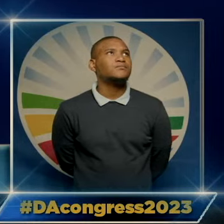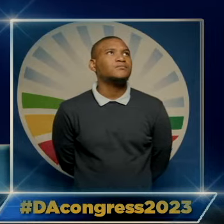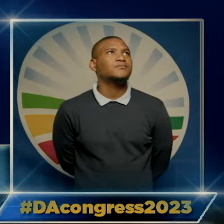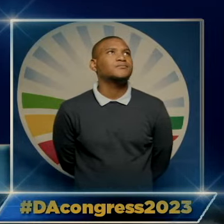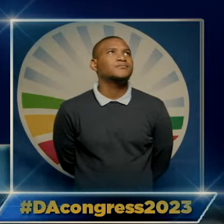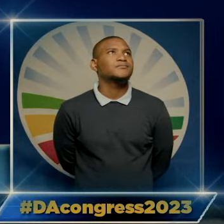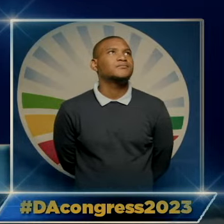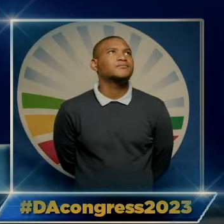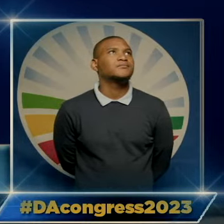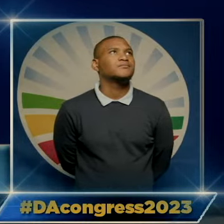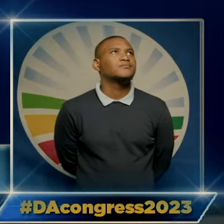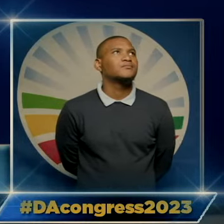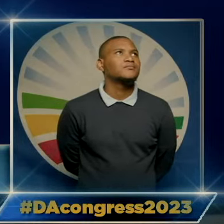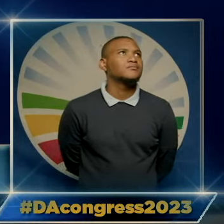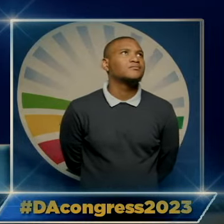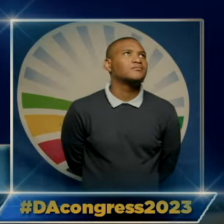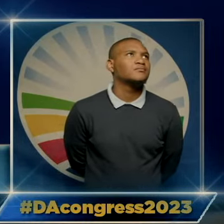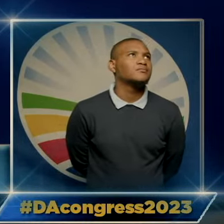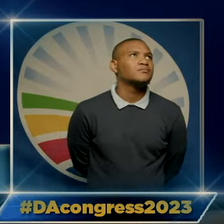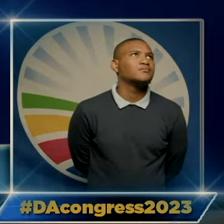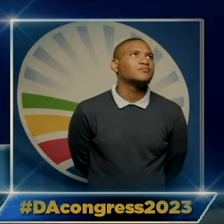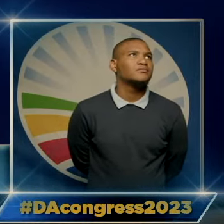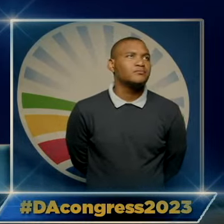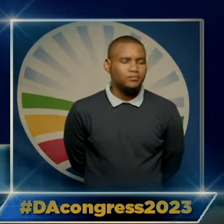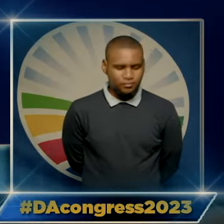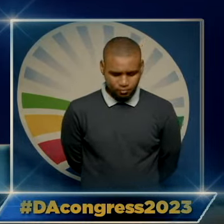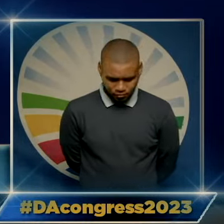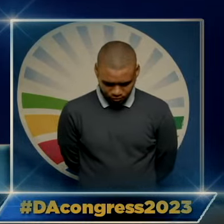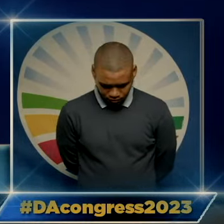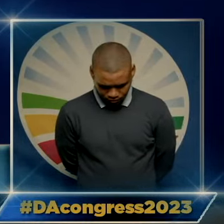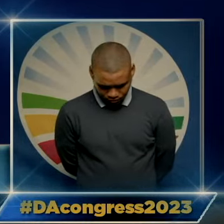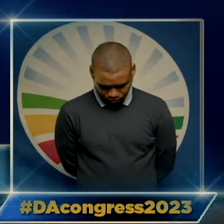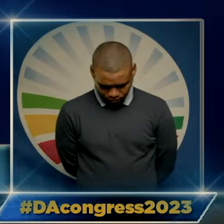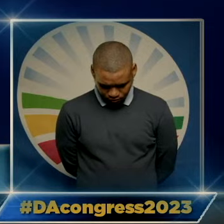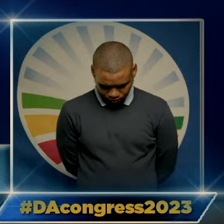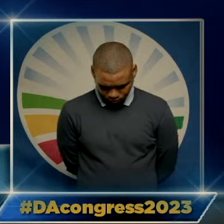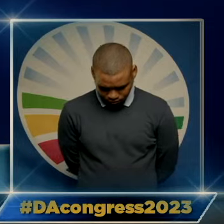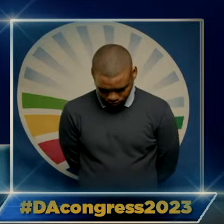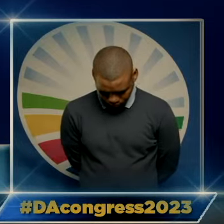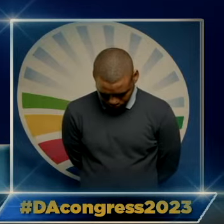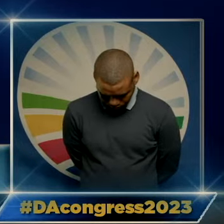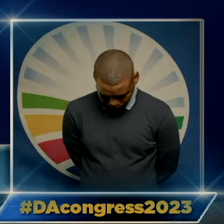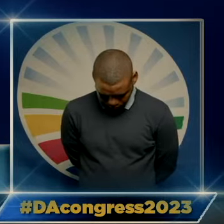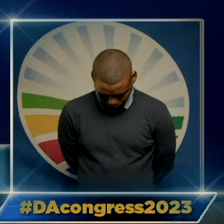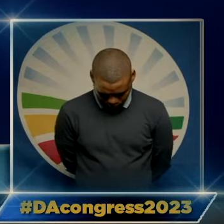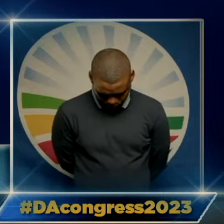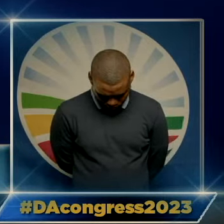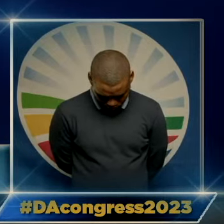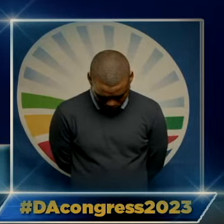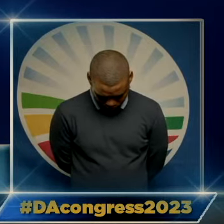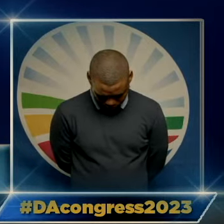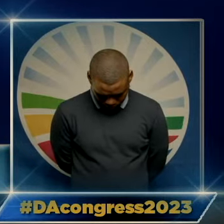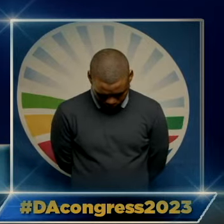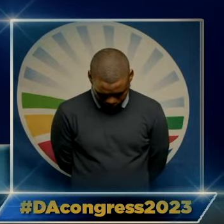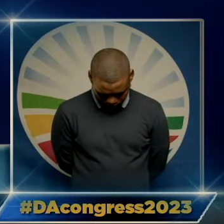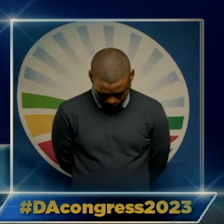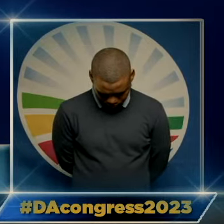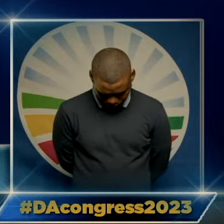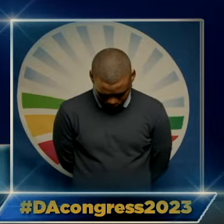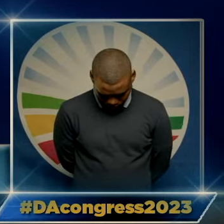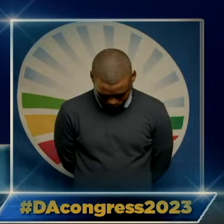has just said and what Carly has just said. We've got 12 million young voters who are eligible to vote. And these are people